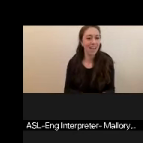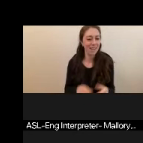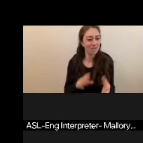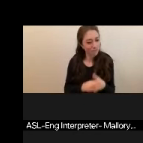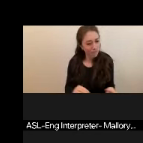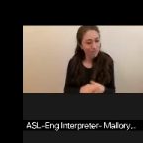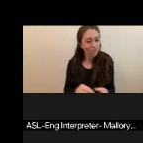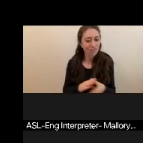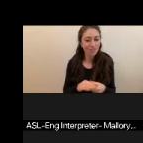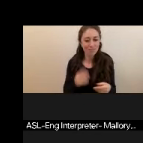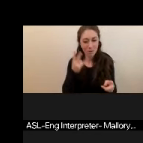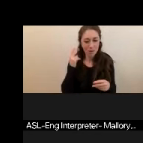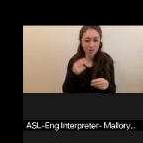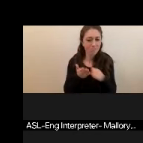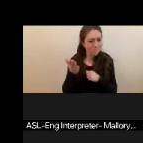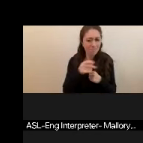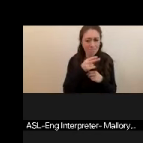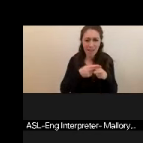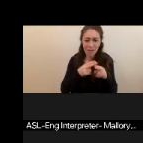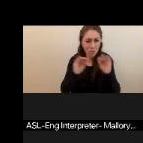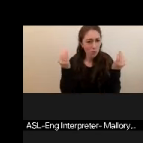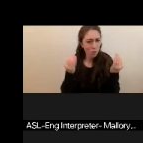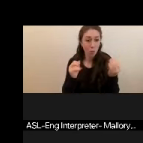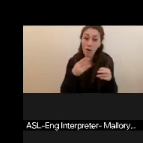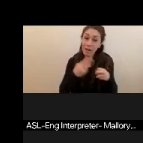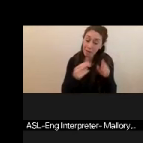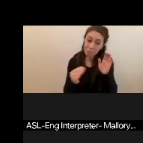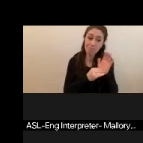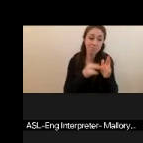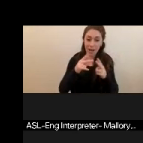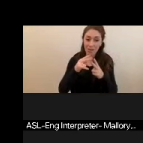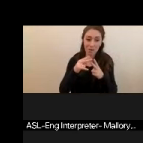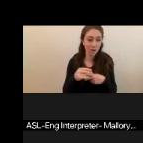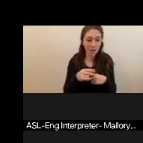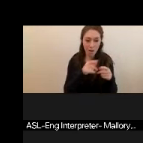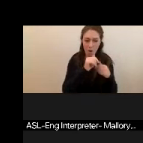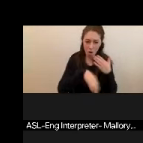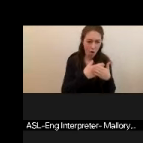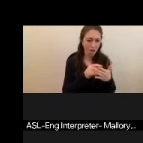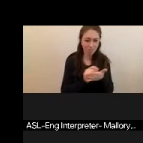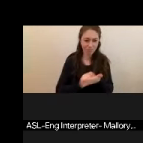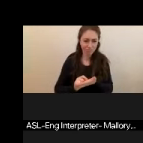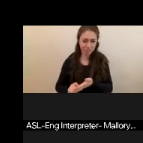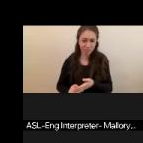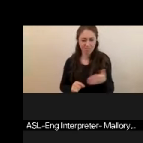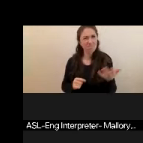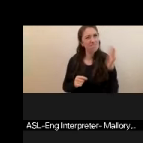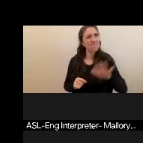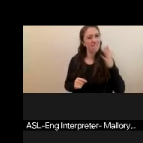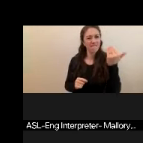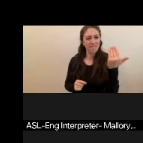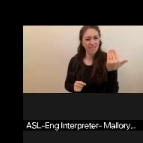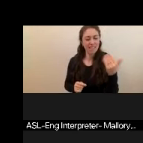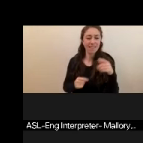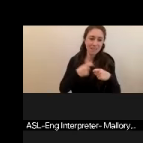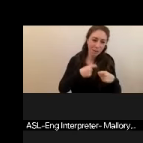and they can submit these anonymously or with their names attached. And all of these have gone into the archive. I believe we've collected around 15 in both Spanish